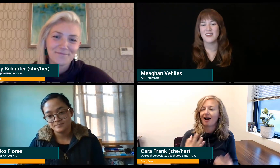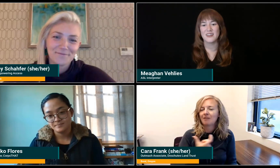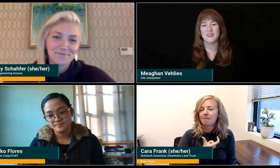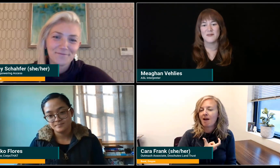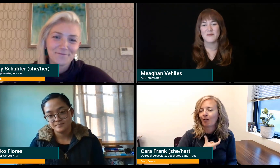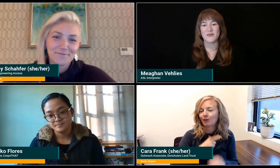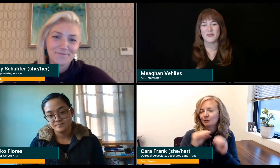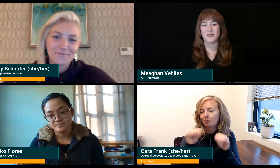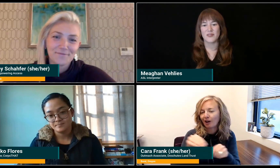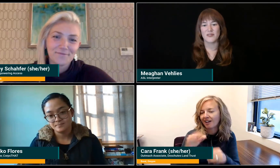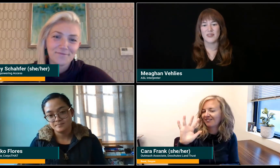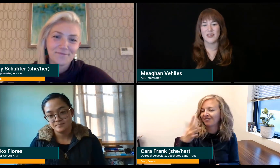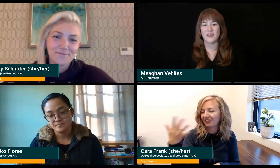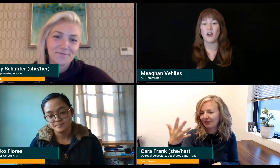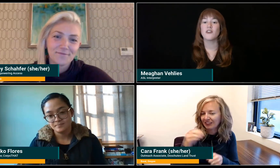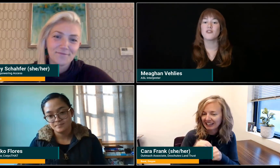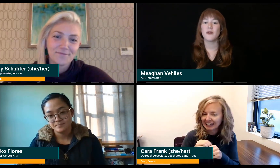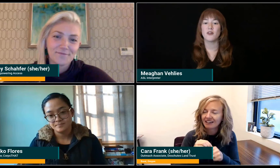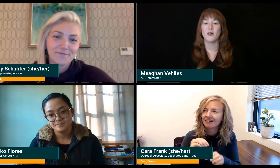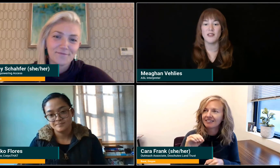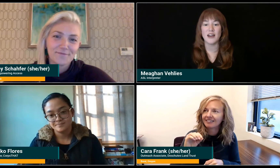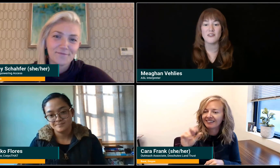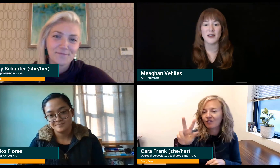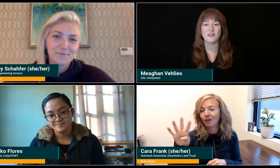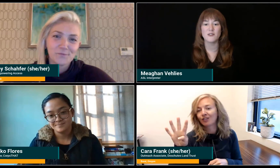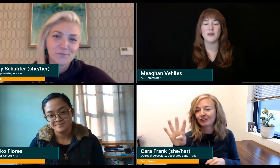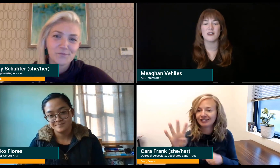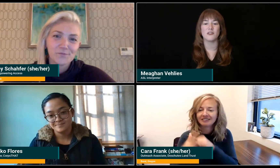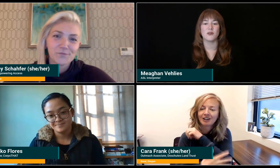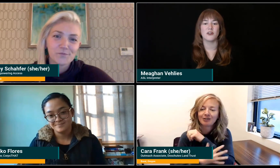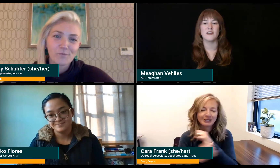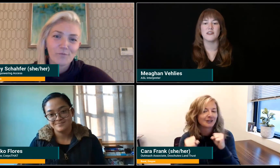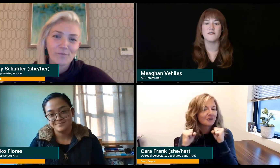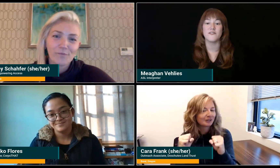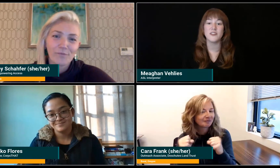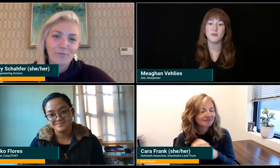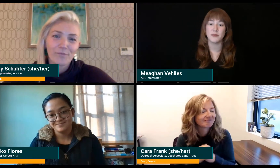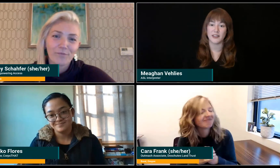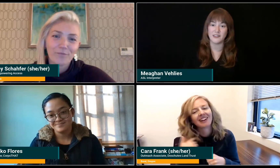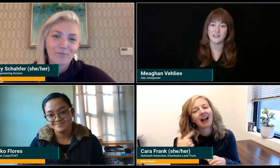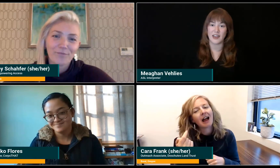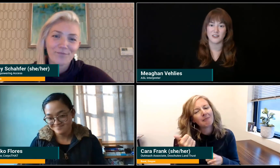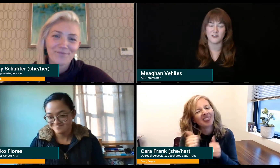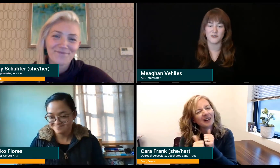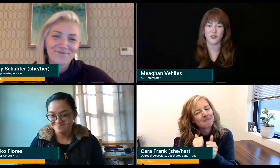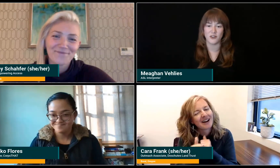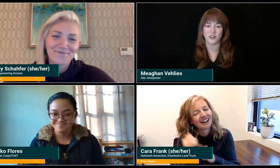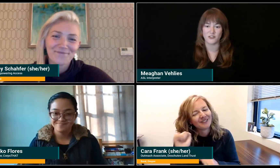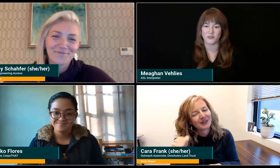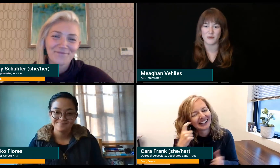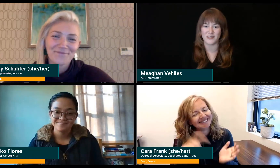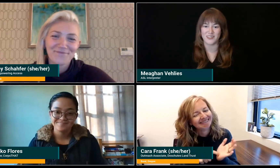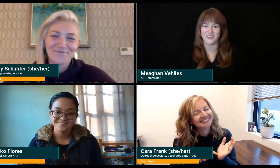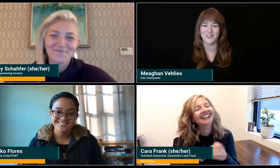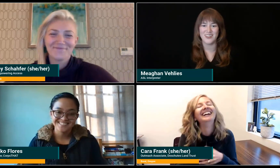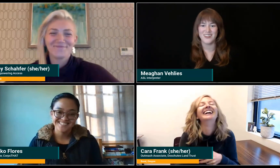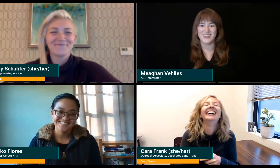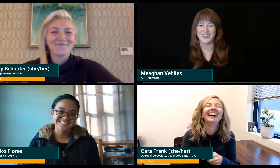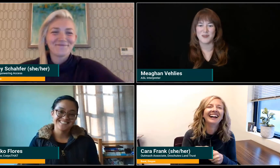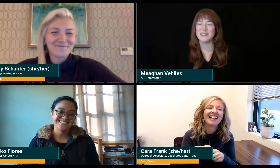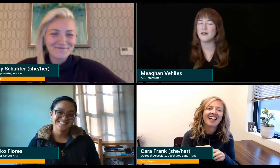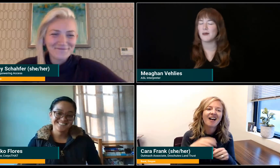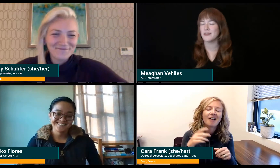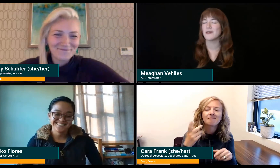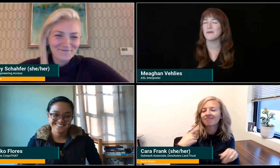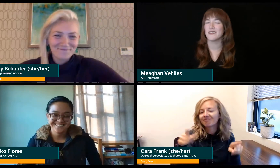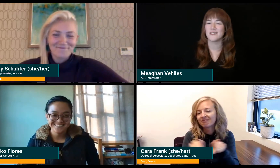there. And our country brought home a lot of medals. We actually were in 5th place out of all the countries represented.